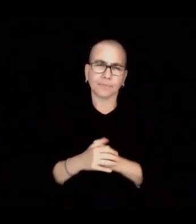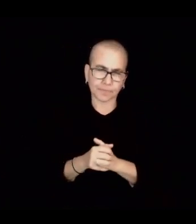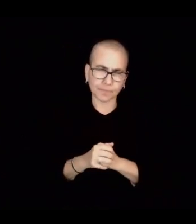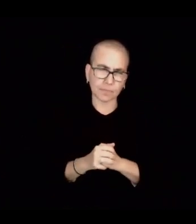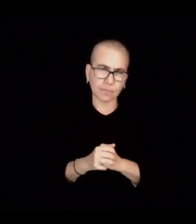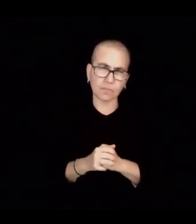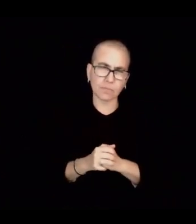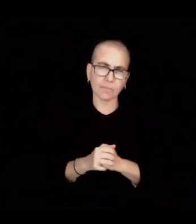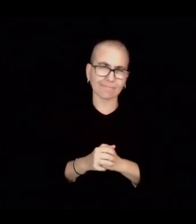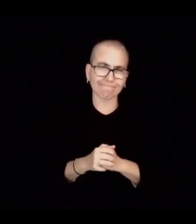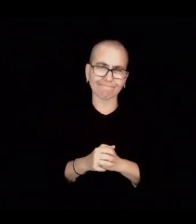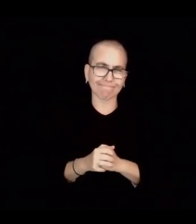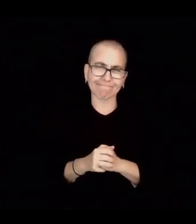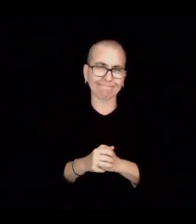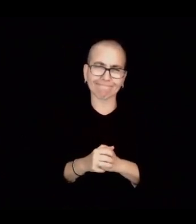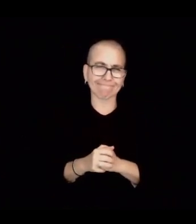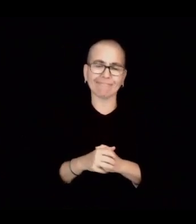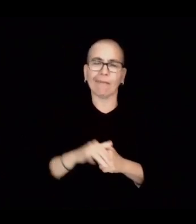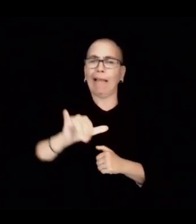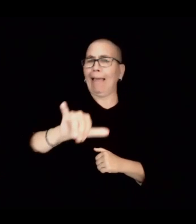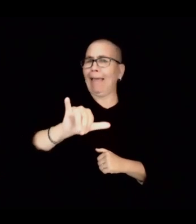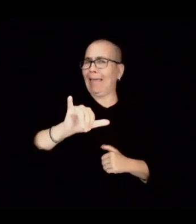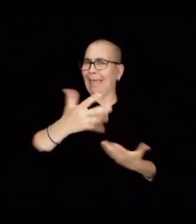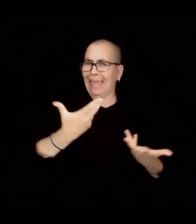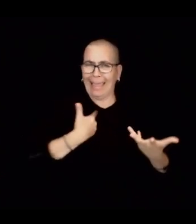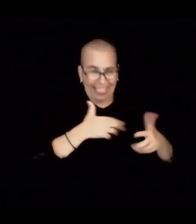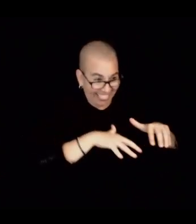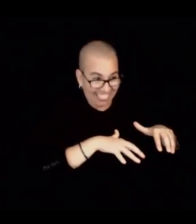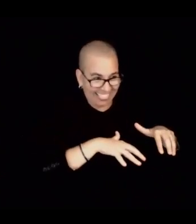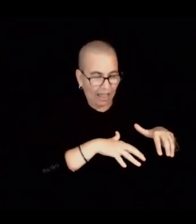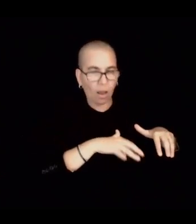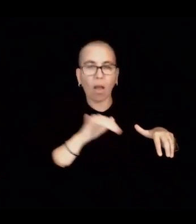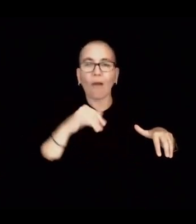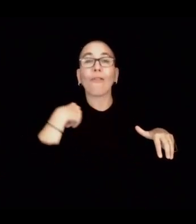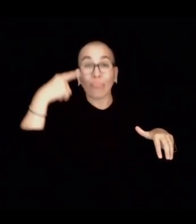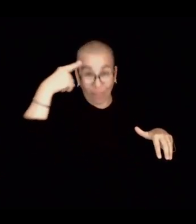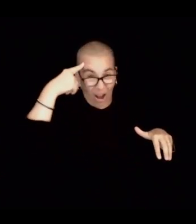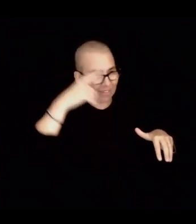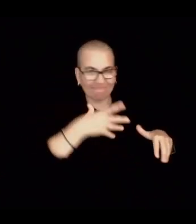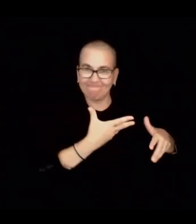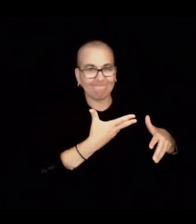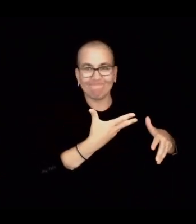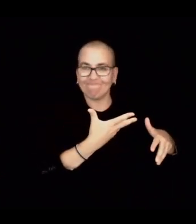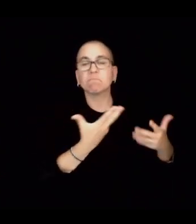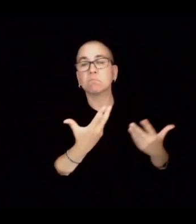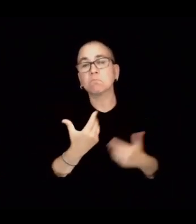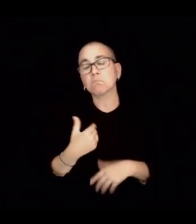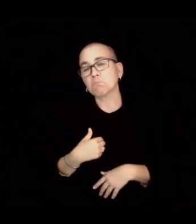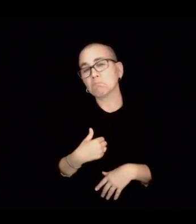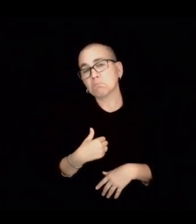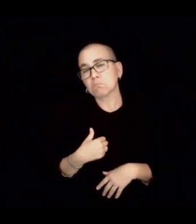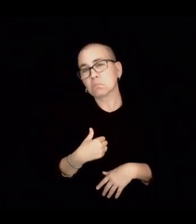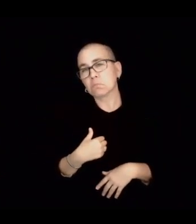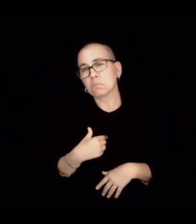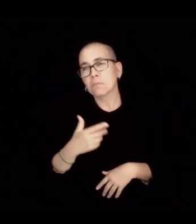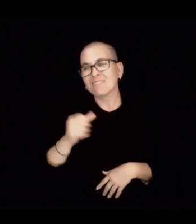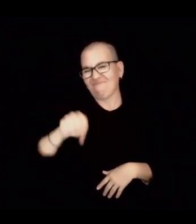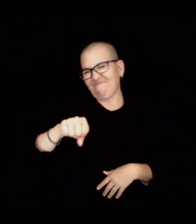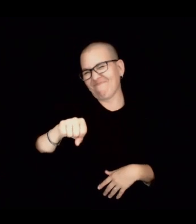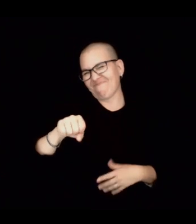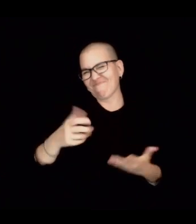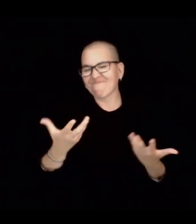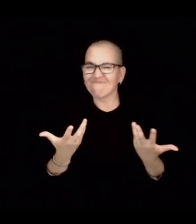I can't pull it up as quickly as I thought I could. I can check on that. I can let you know that yes, we did get asked. I did get asked about